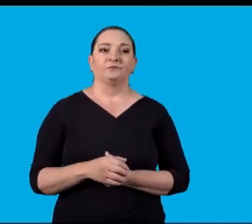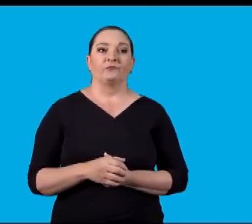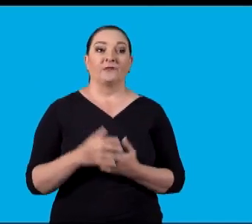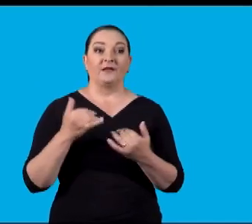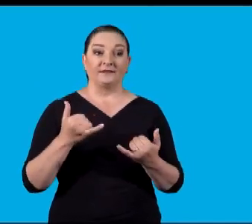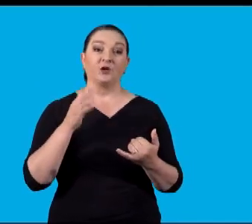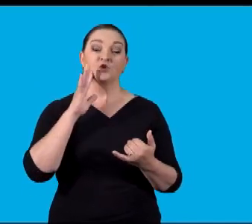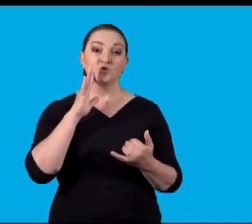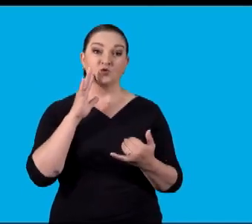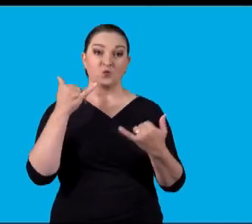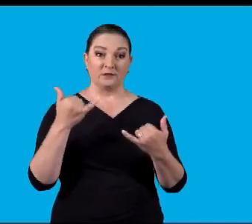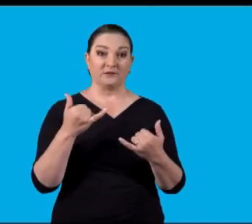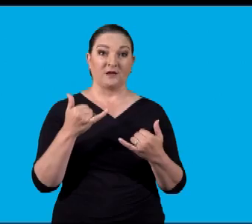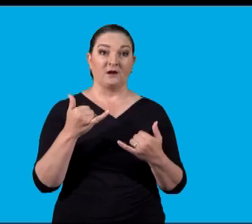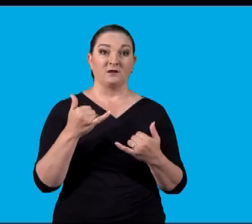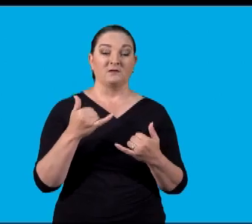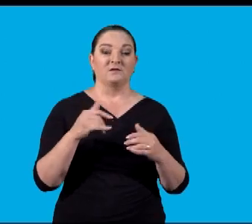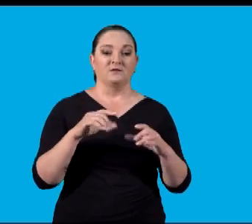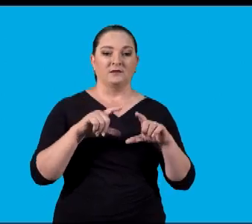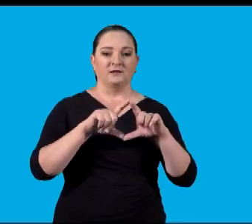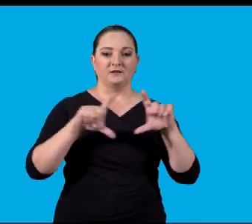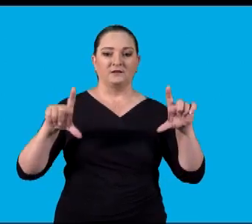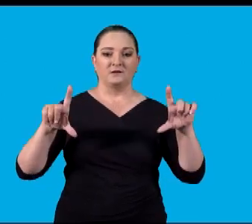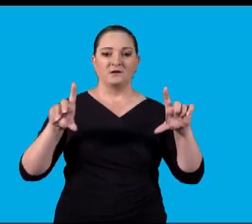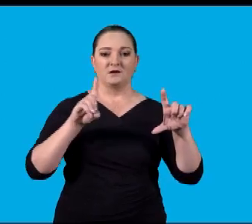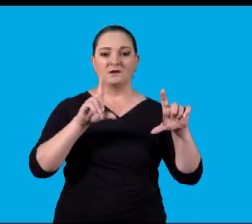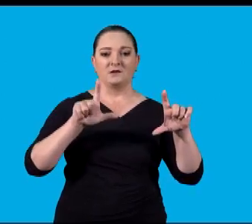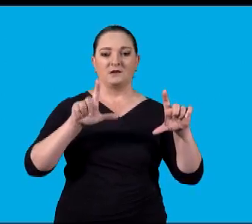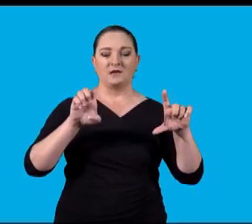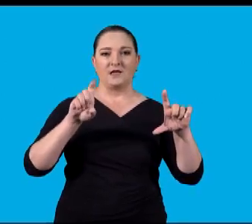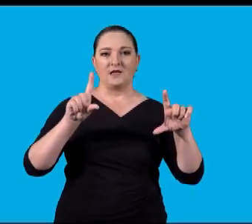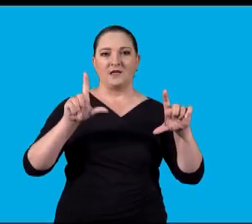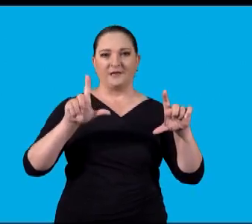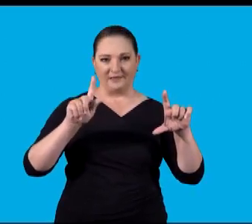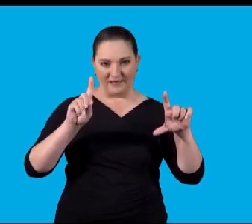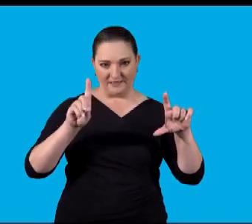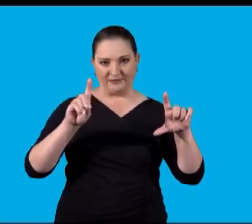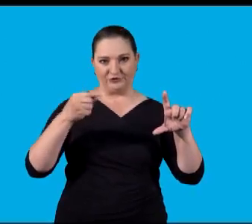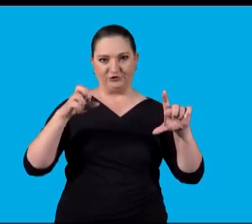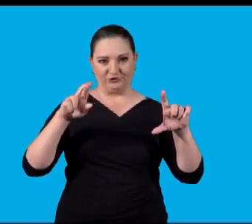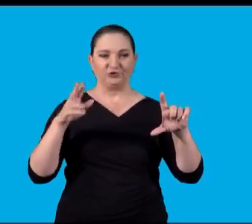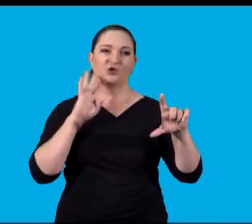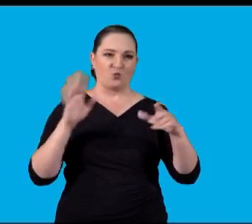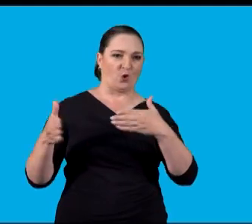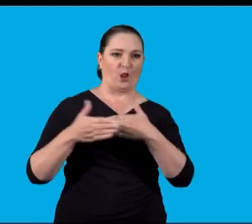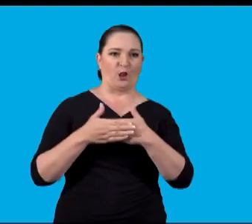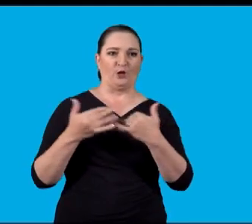closed? We're now going to close this ledger account. I'll now say 23.8 plus